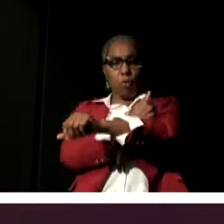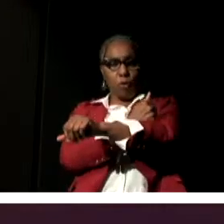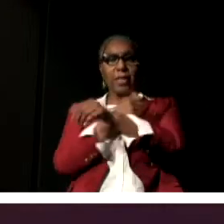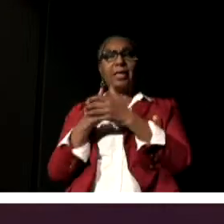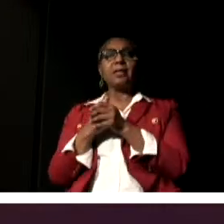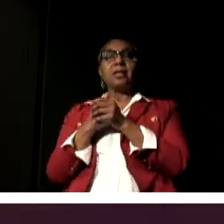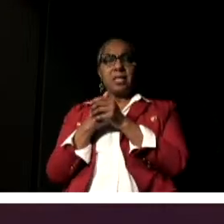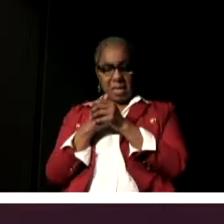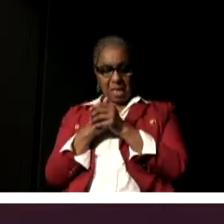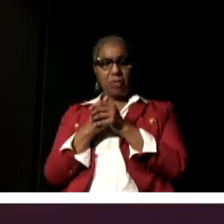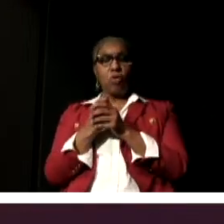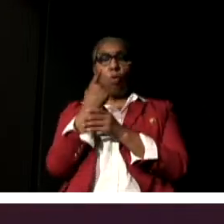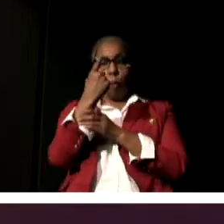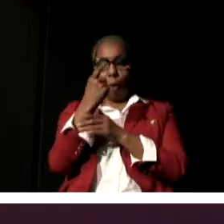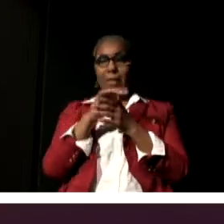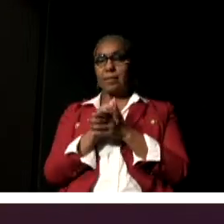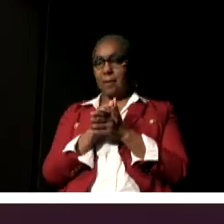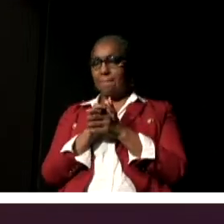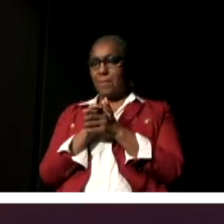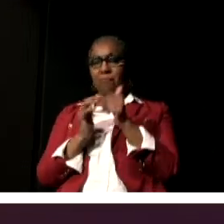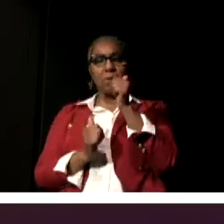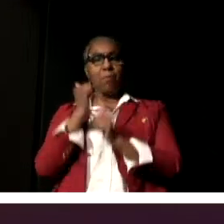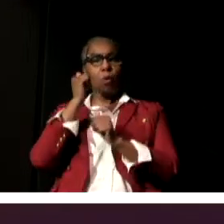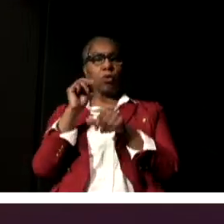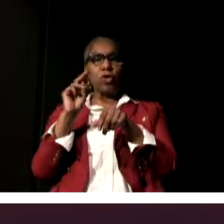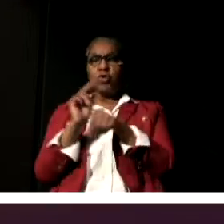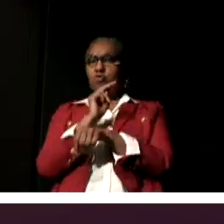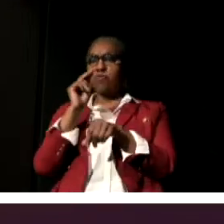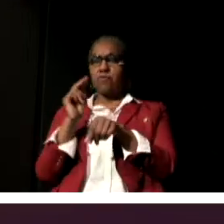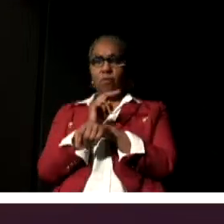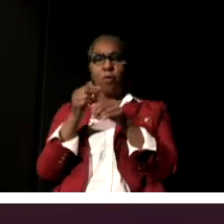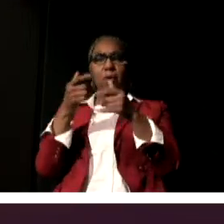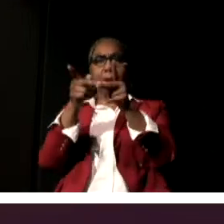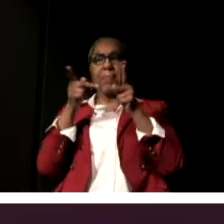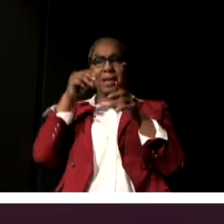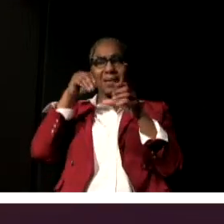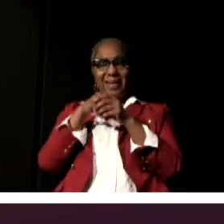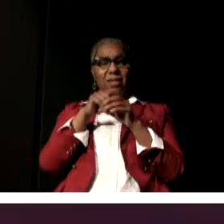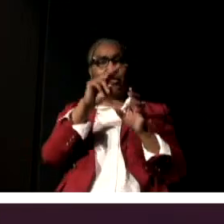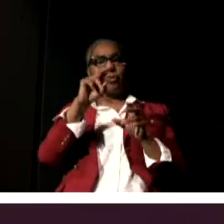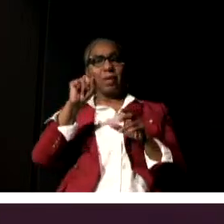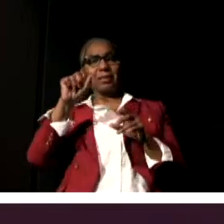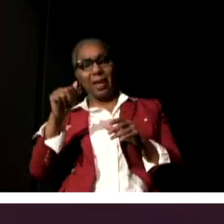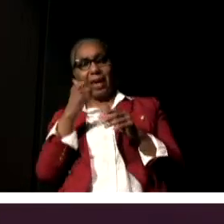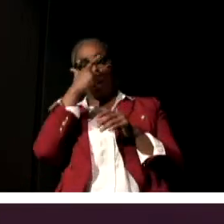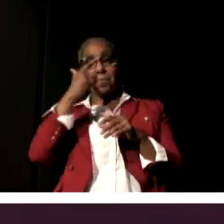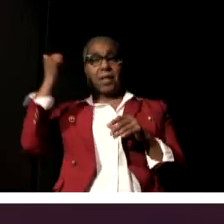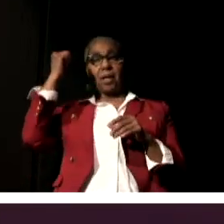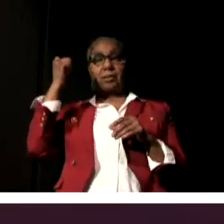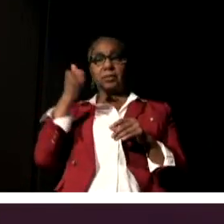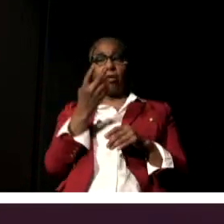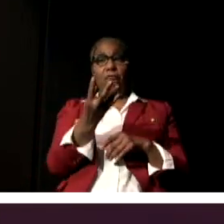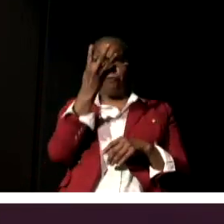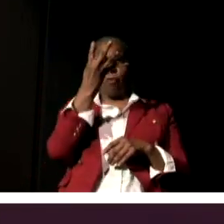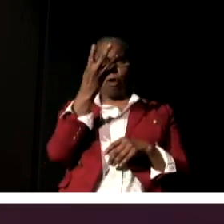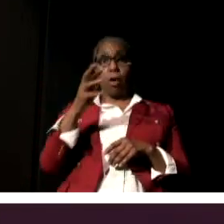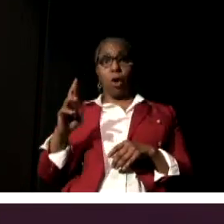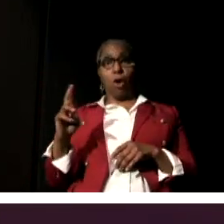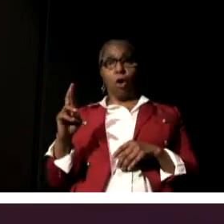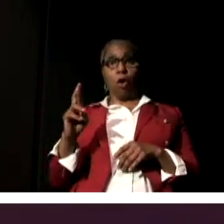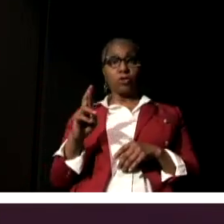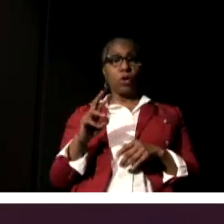and logistically one of the most useful places in these United States because of 4 R's,